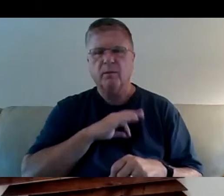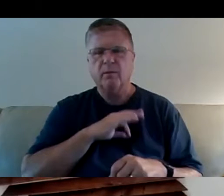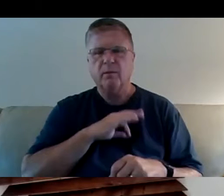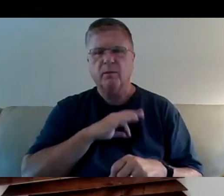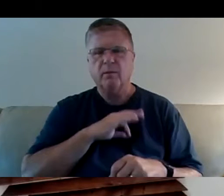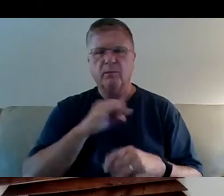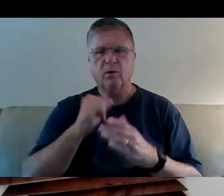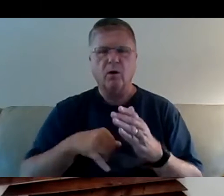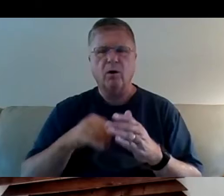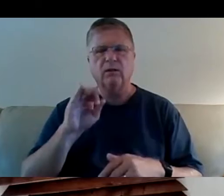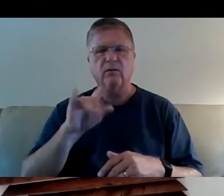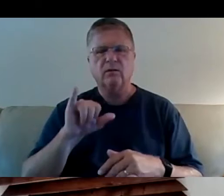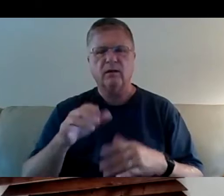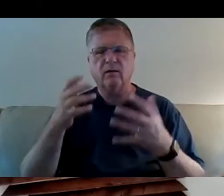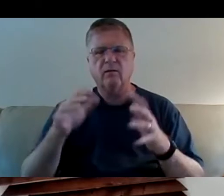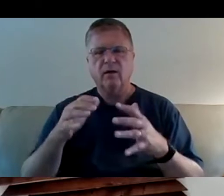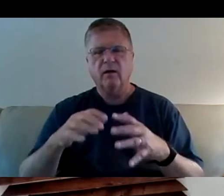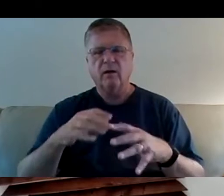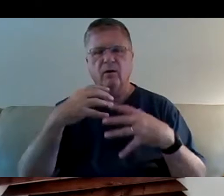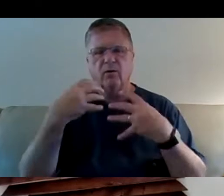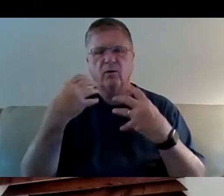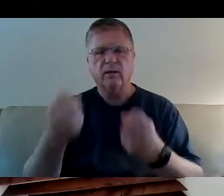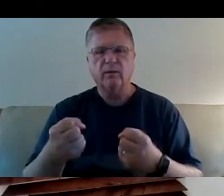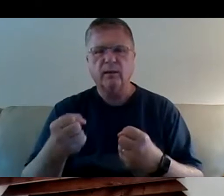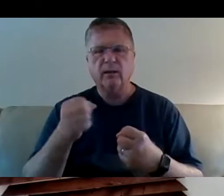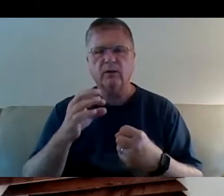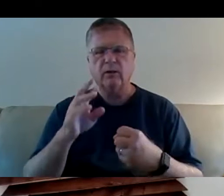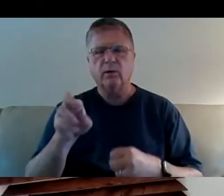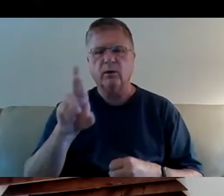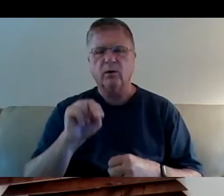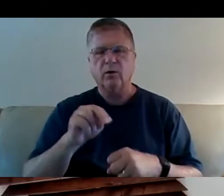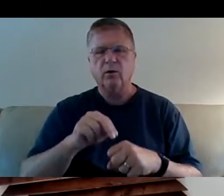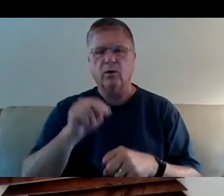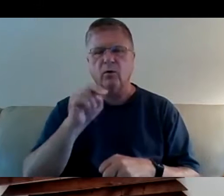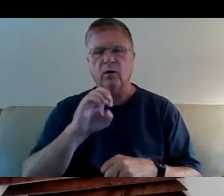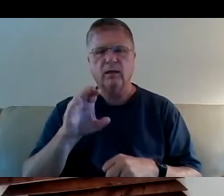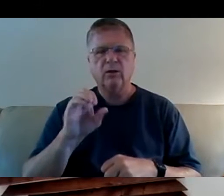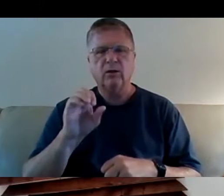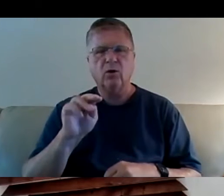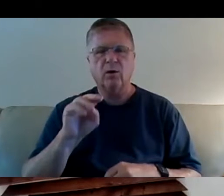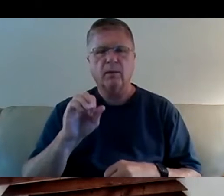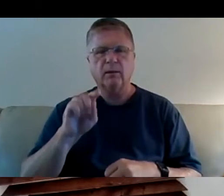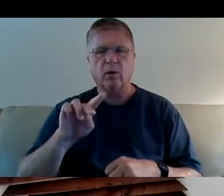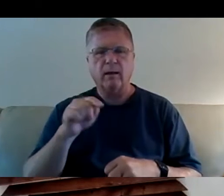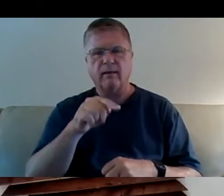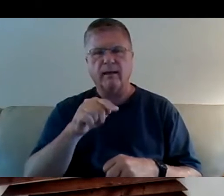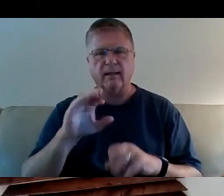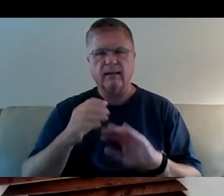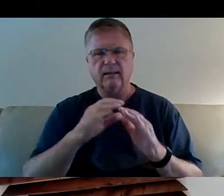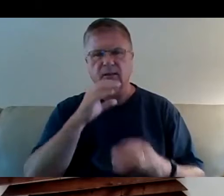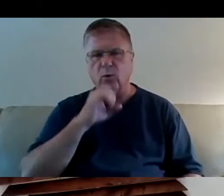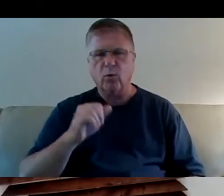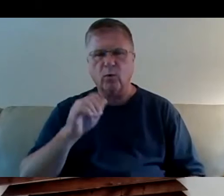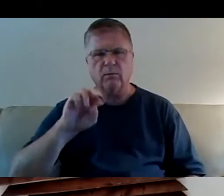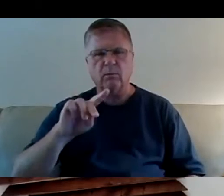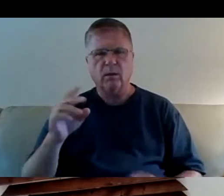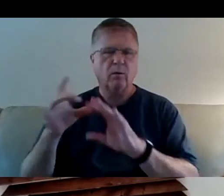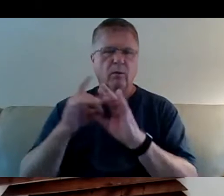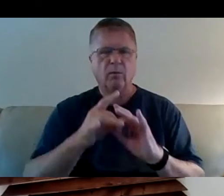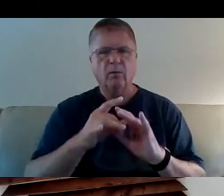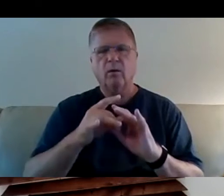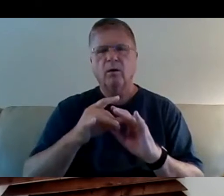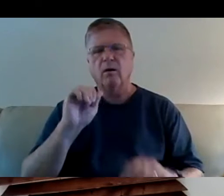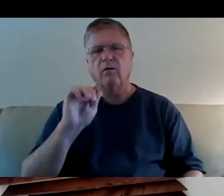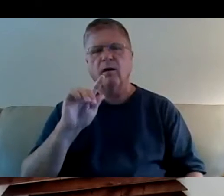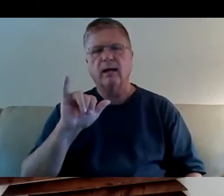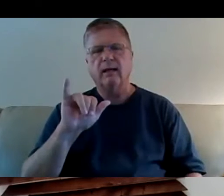of the Northeast Fountain at Allegheny Commons Park. It's the city's oldest park, originally part of the city of Allegheny. An instrumental